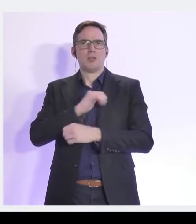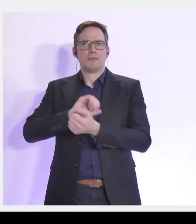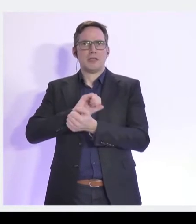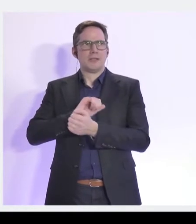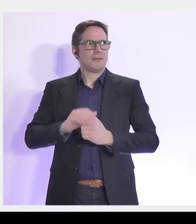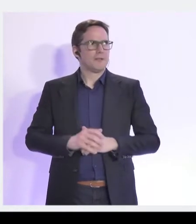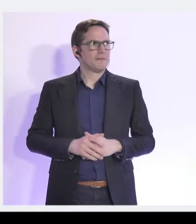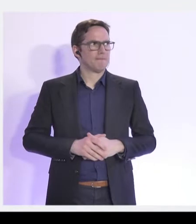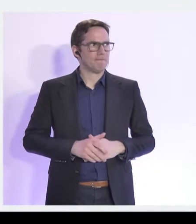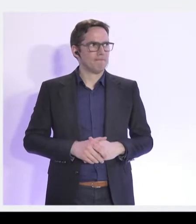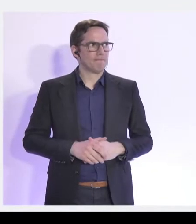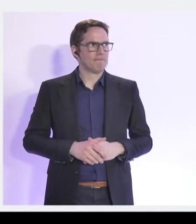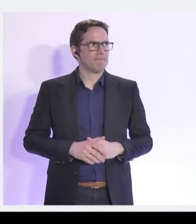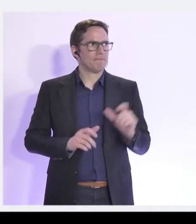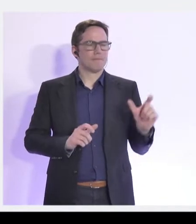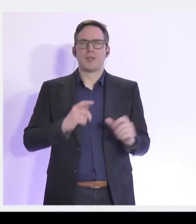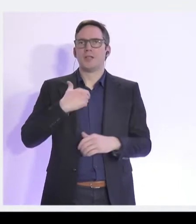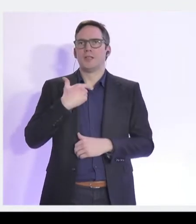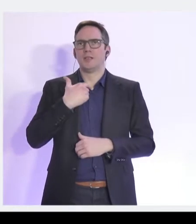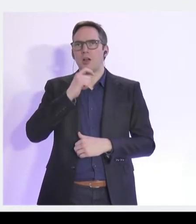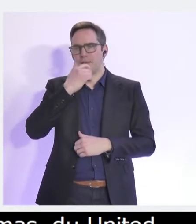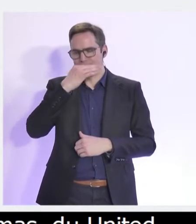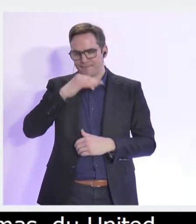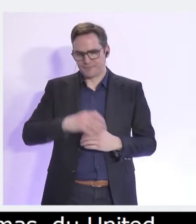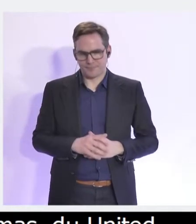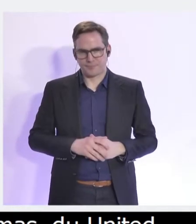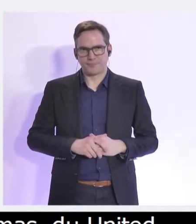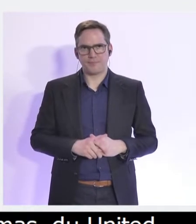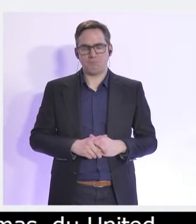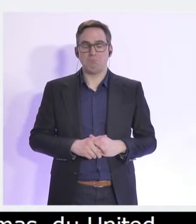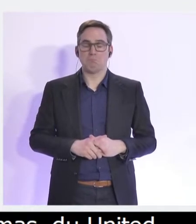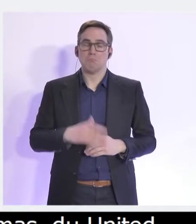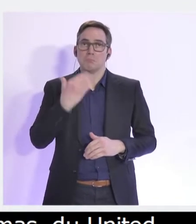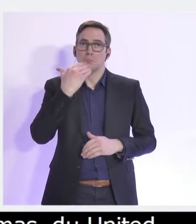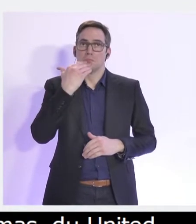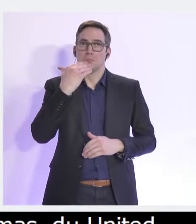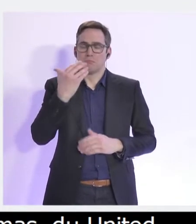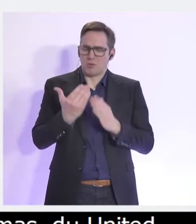Hi. Thank you for the brief and thank you for this amazing day. I mean, I learned a lot.